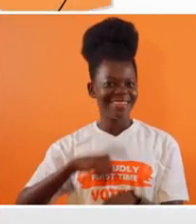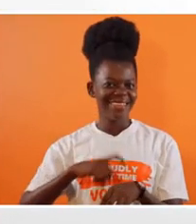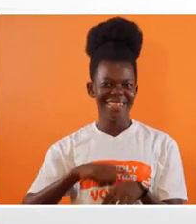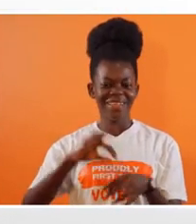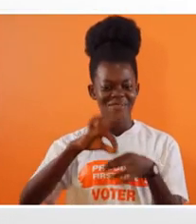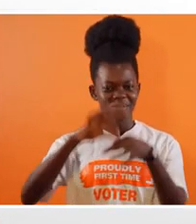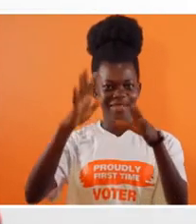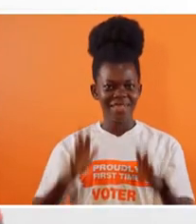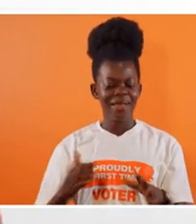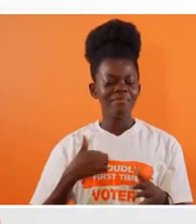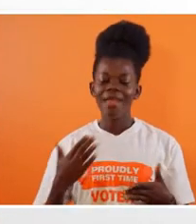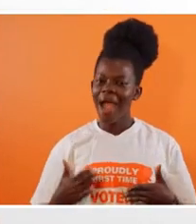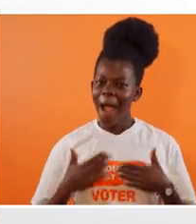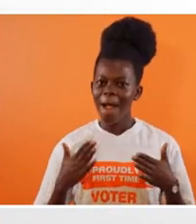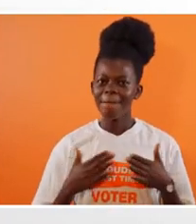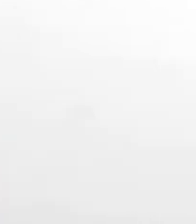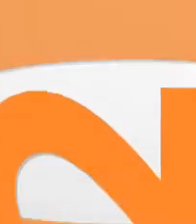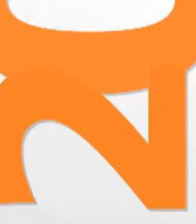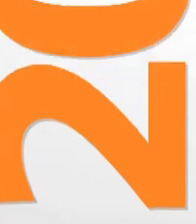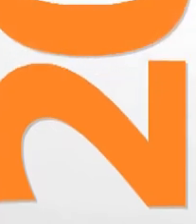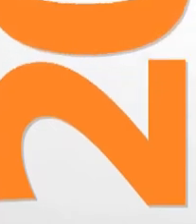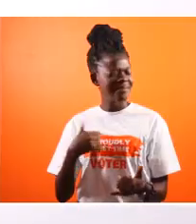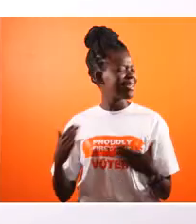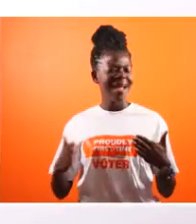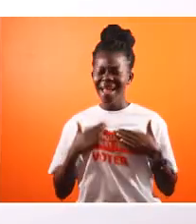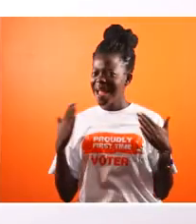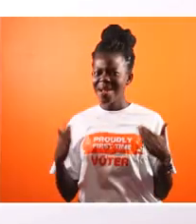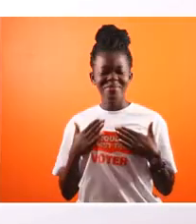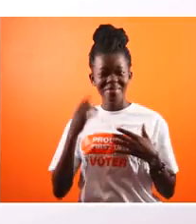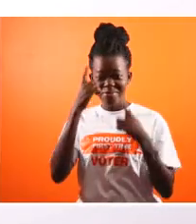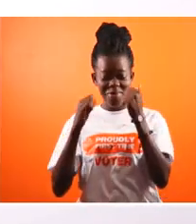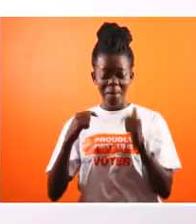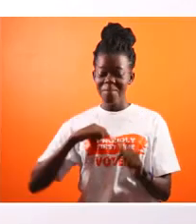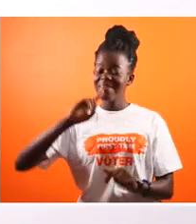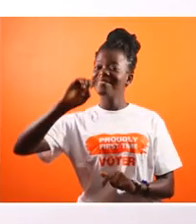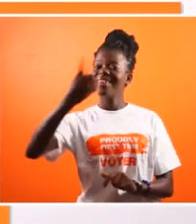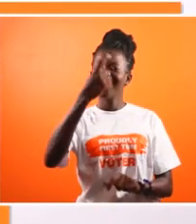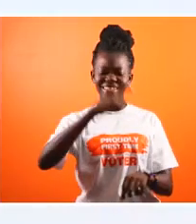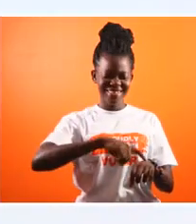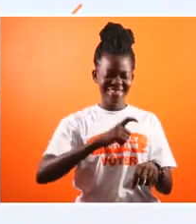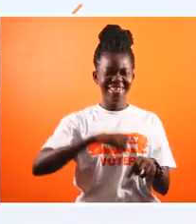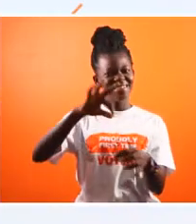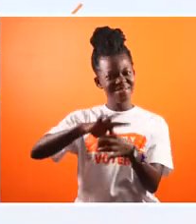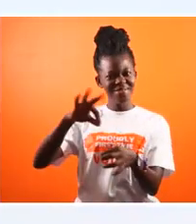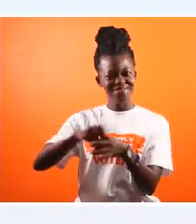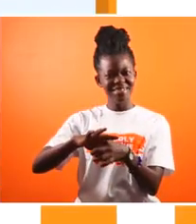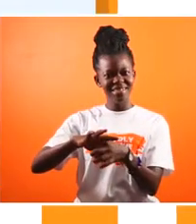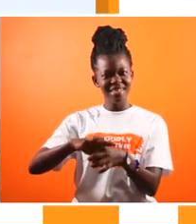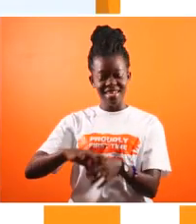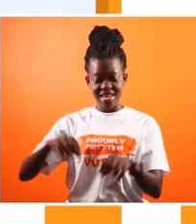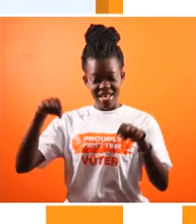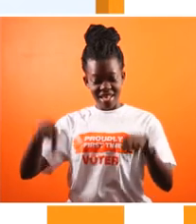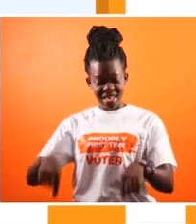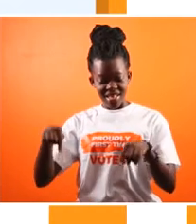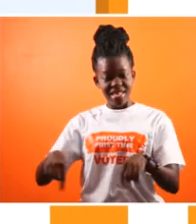my first voting rights in the upcoming election 2020. I'm excited to vote for the very first time. This being my first time and